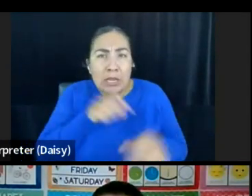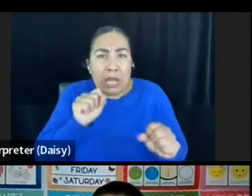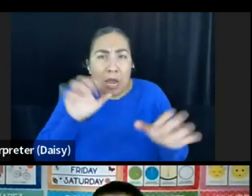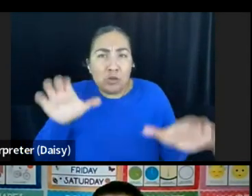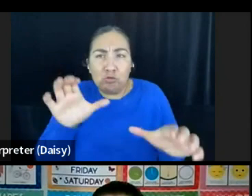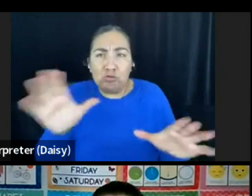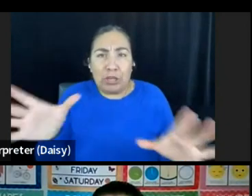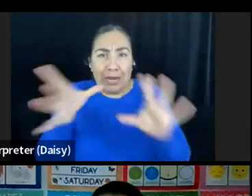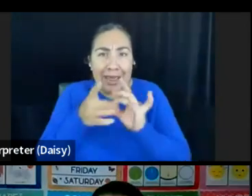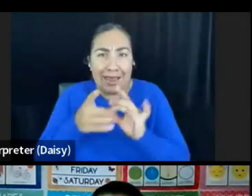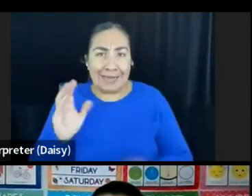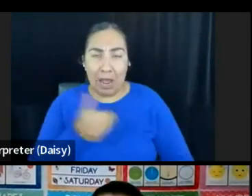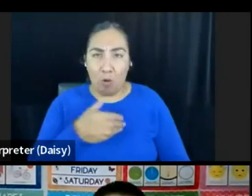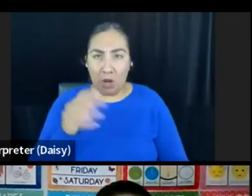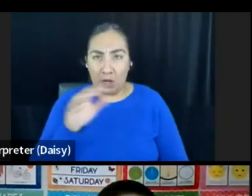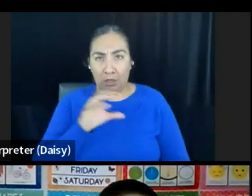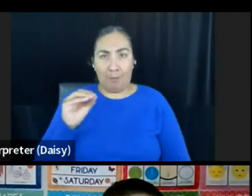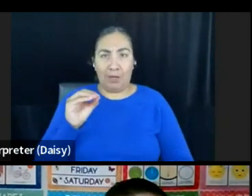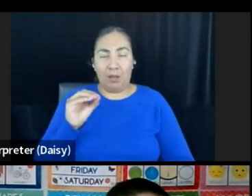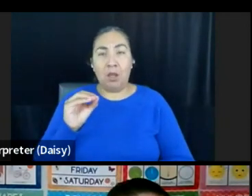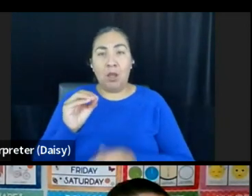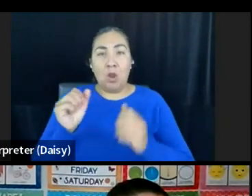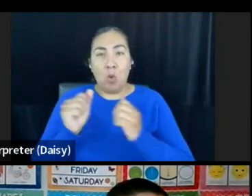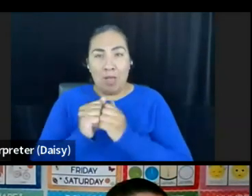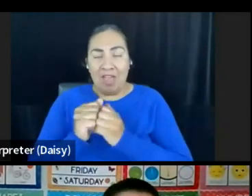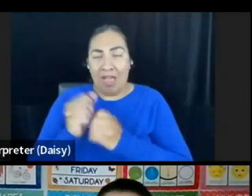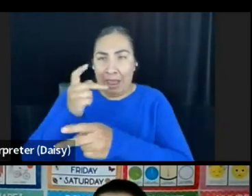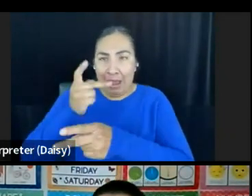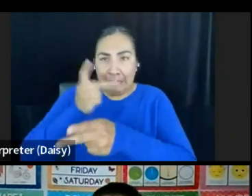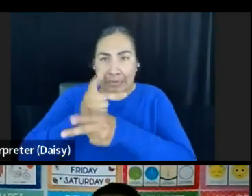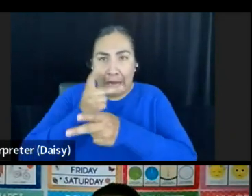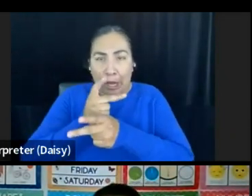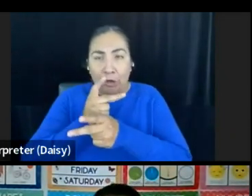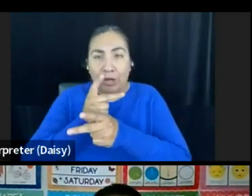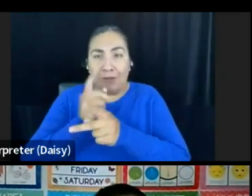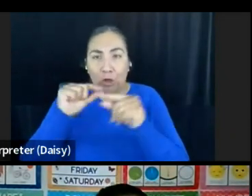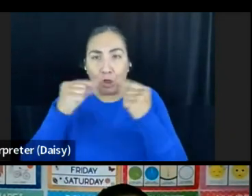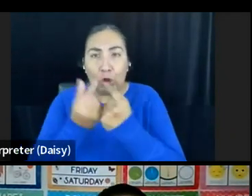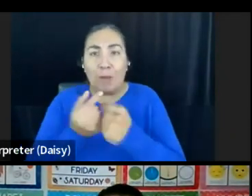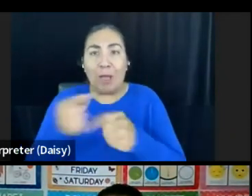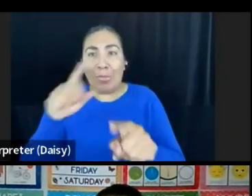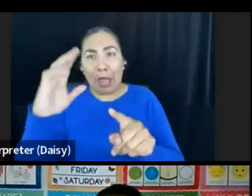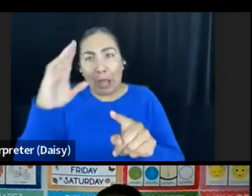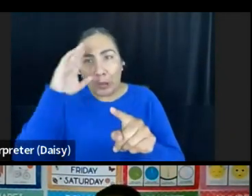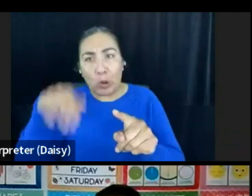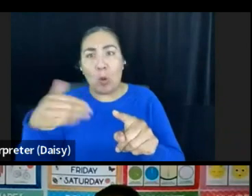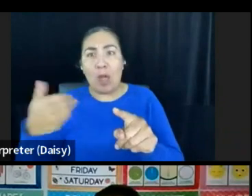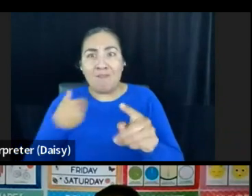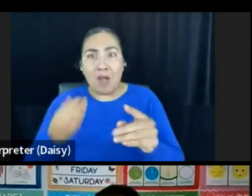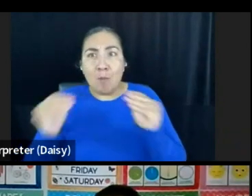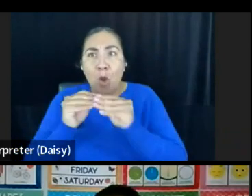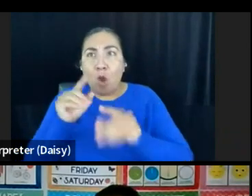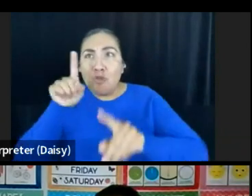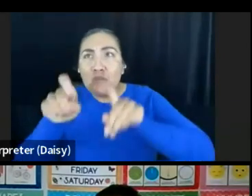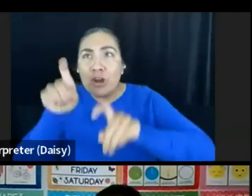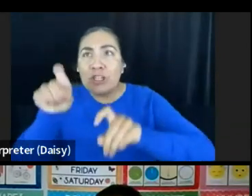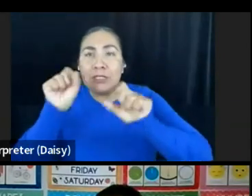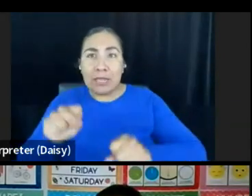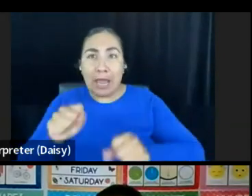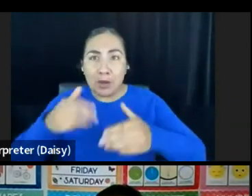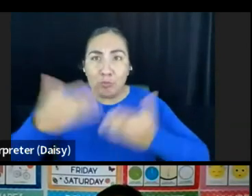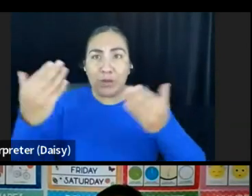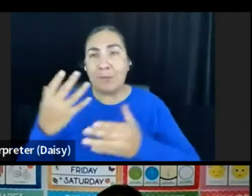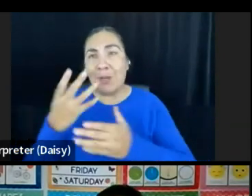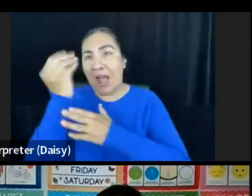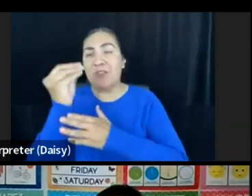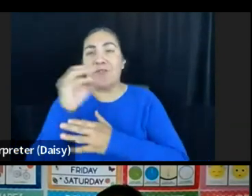So there's like, they know that there are more people that they can ask questions to that are outside of the company, that are outside of company management, that they can ask, you